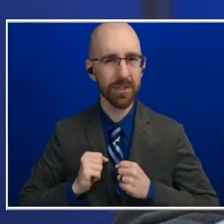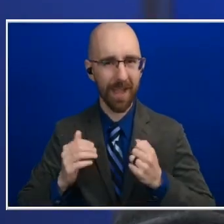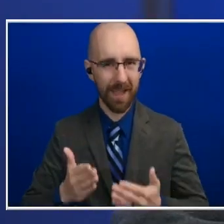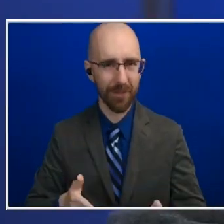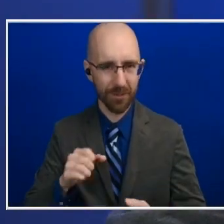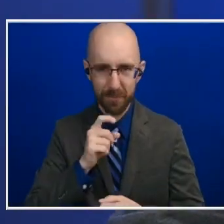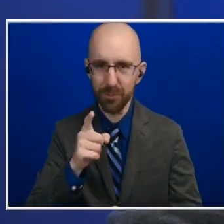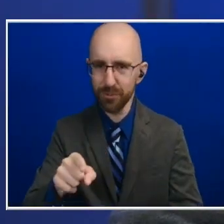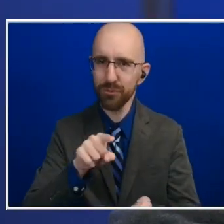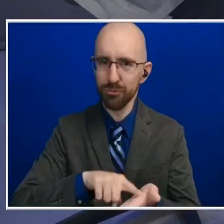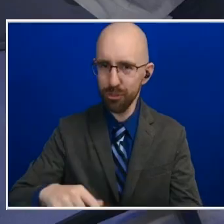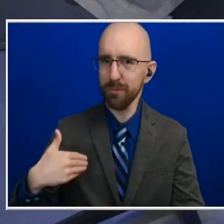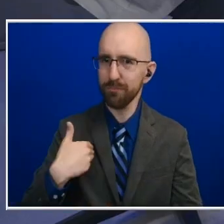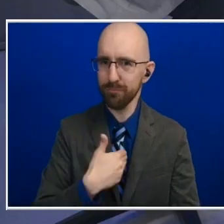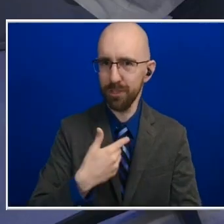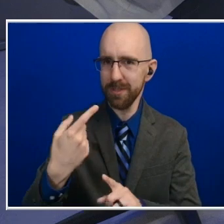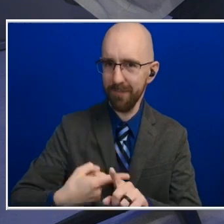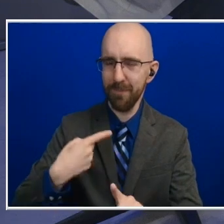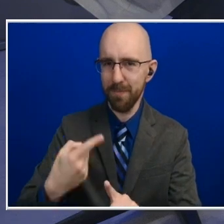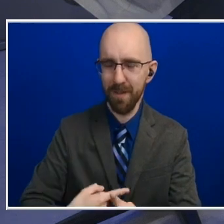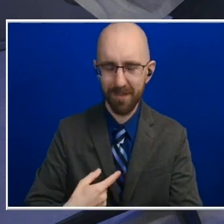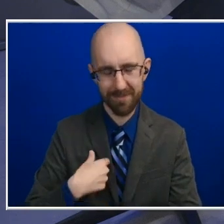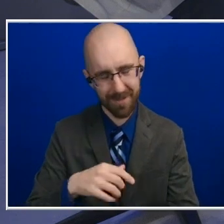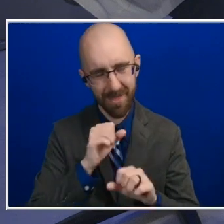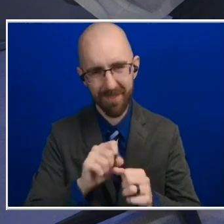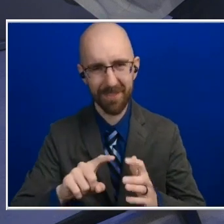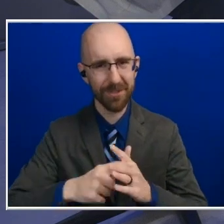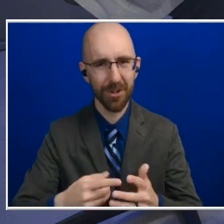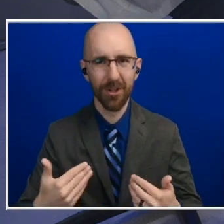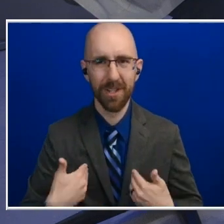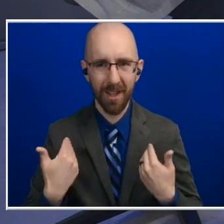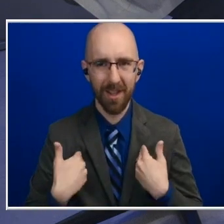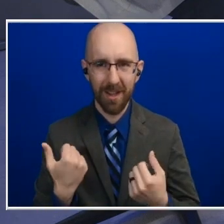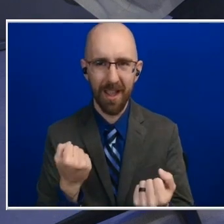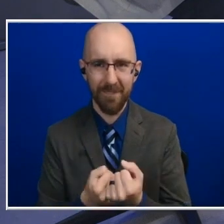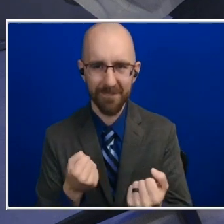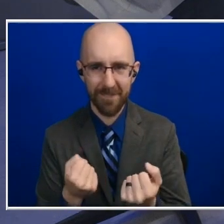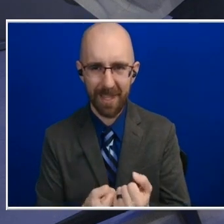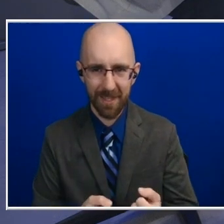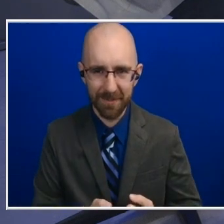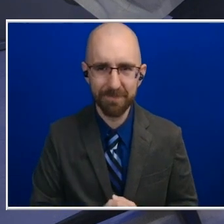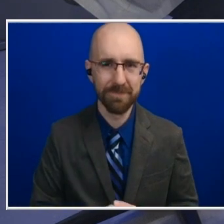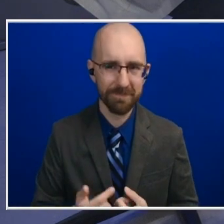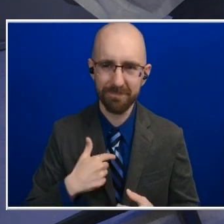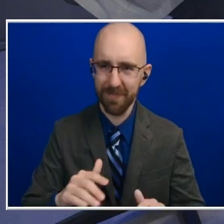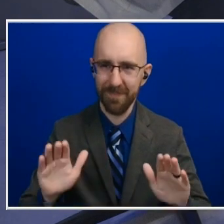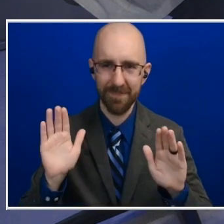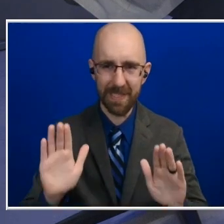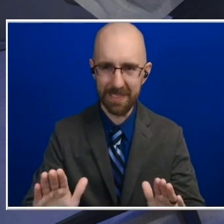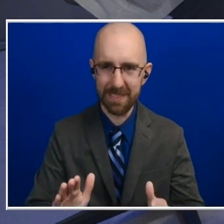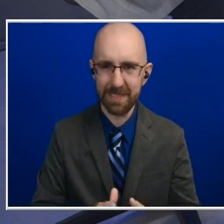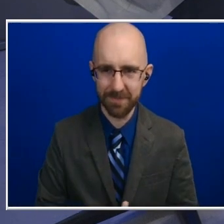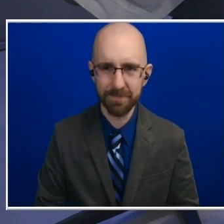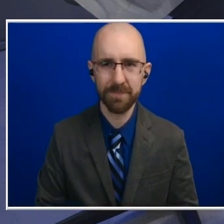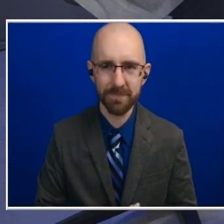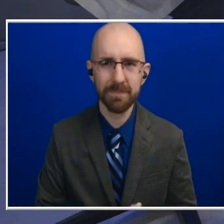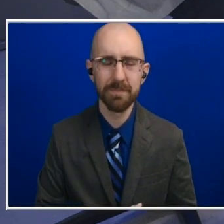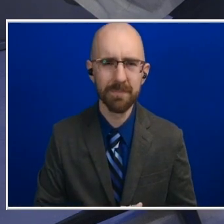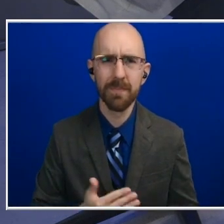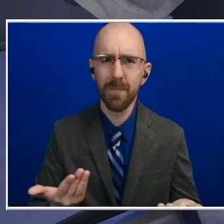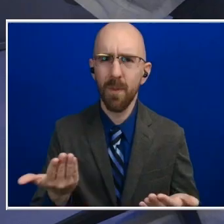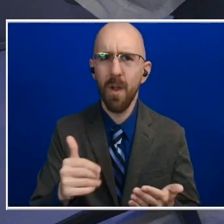breast every month. I love that. You're starting them young to advocate. Yes. I think that's fantastic. What other advice do you give